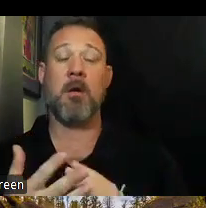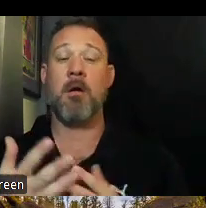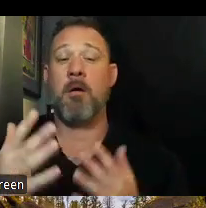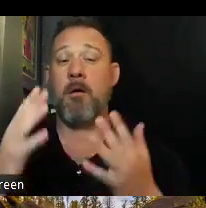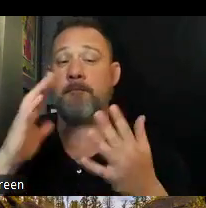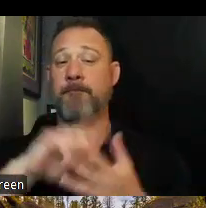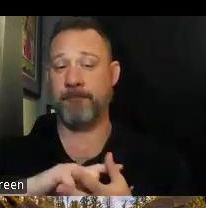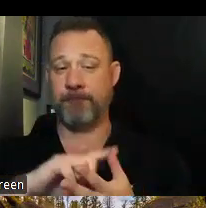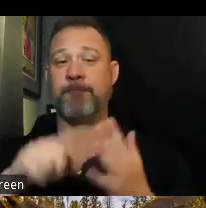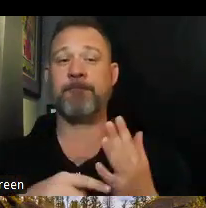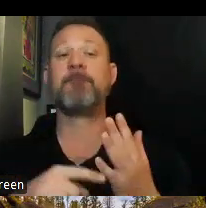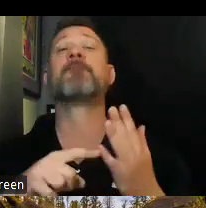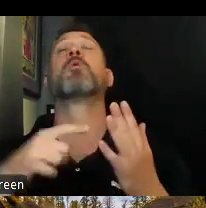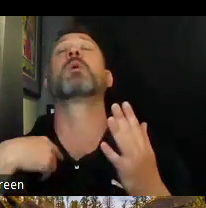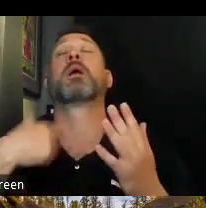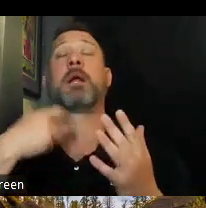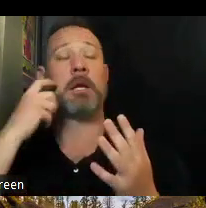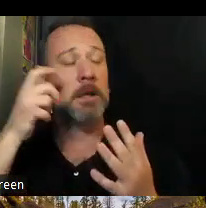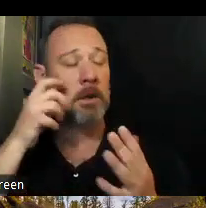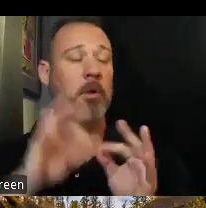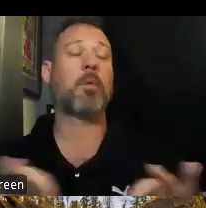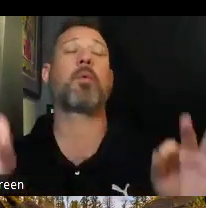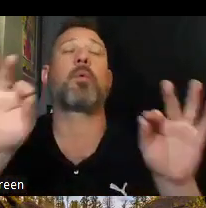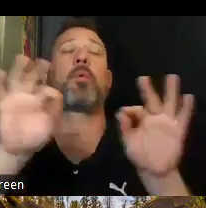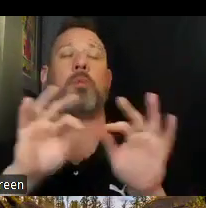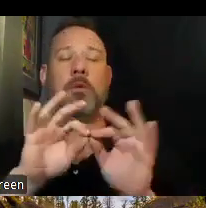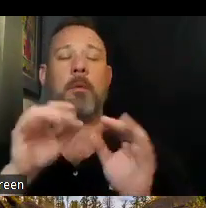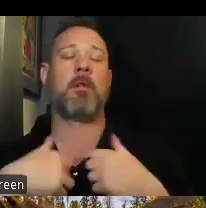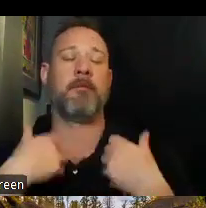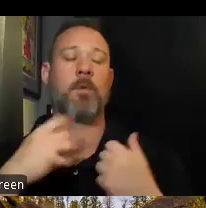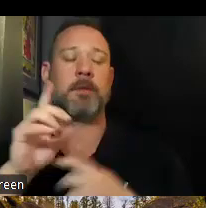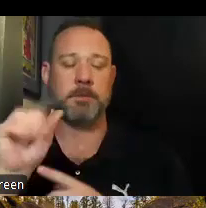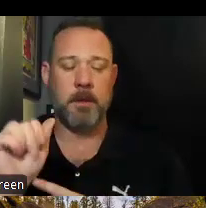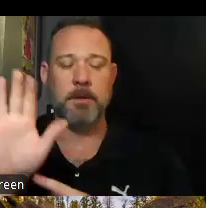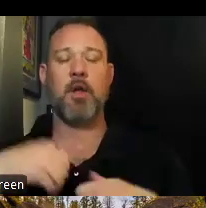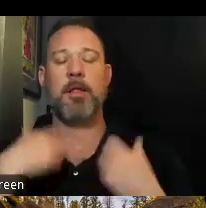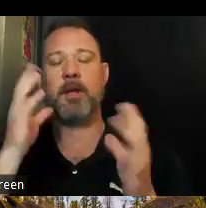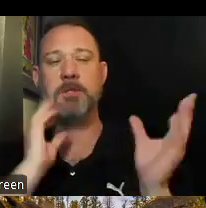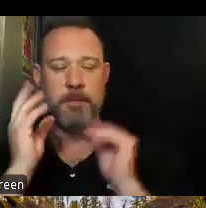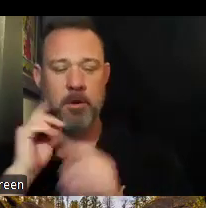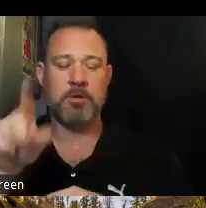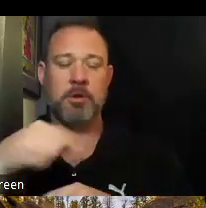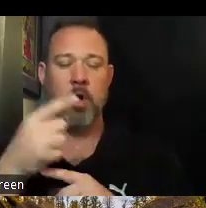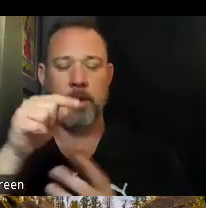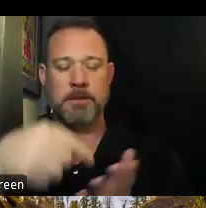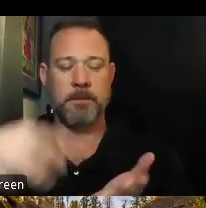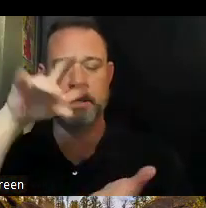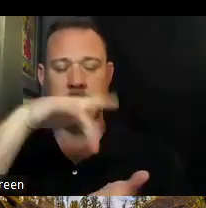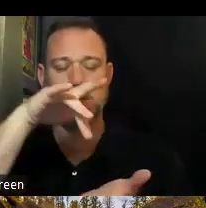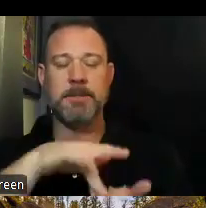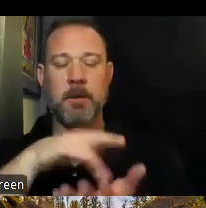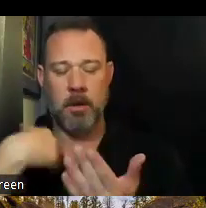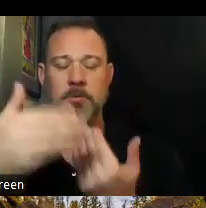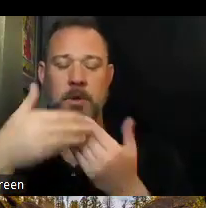recognize the importance of hearing directly from older adults and adults living with disabilities. Their lived experiences should always be centered as we move